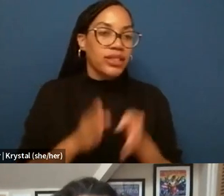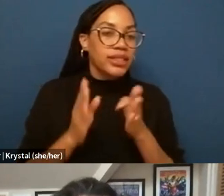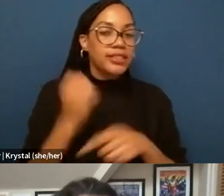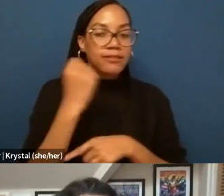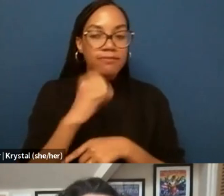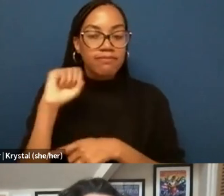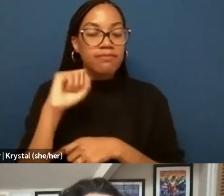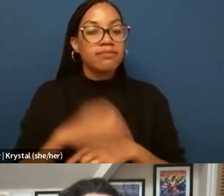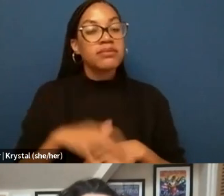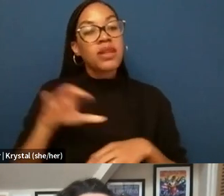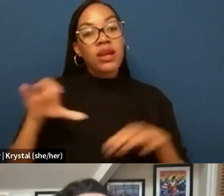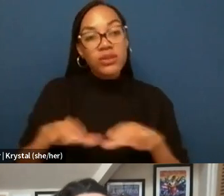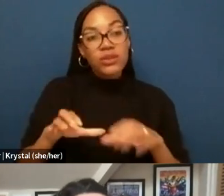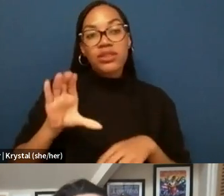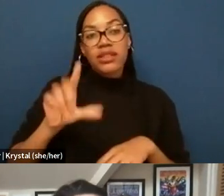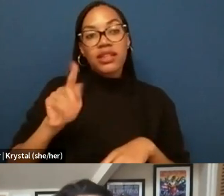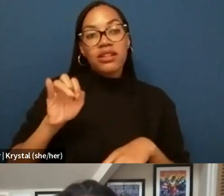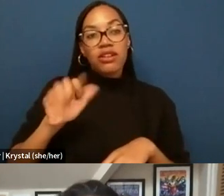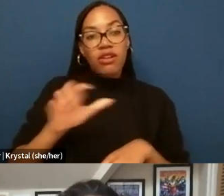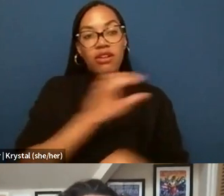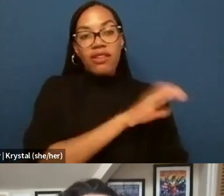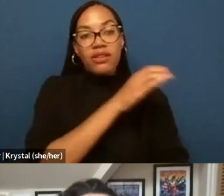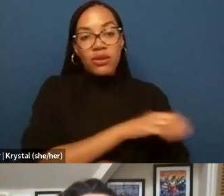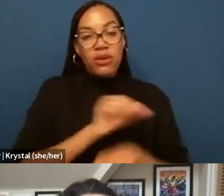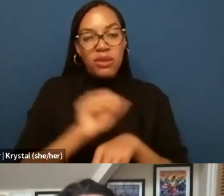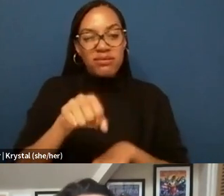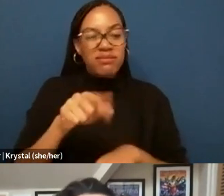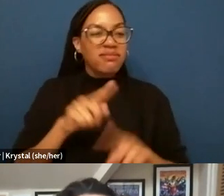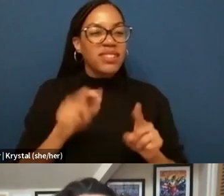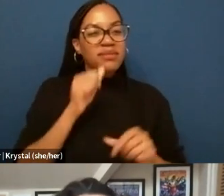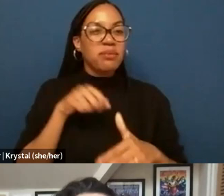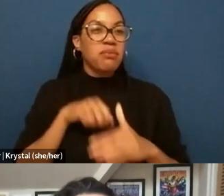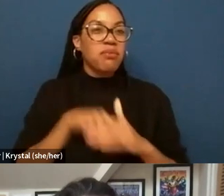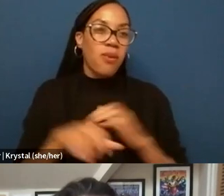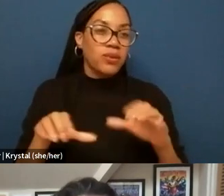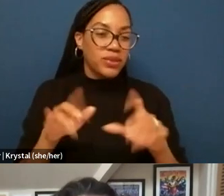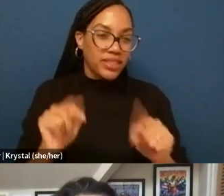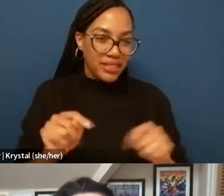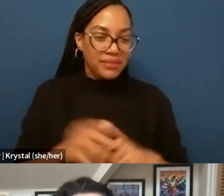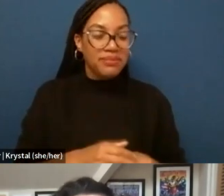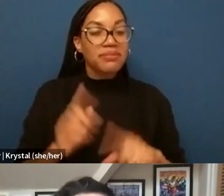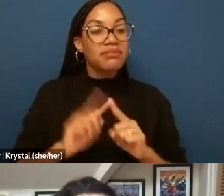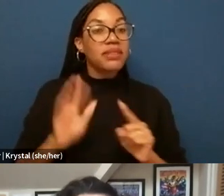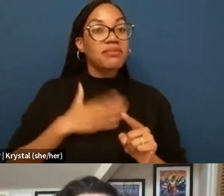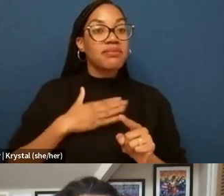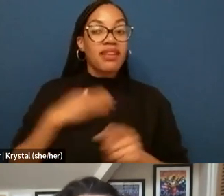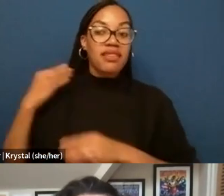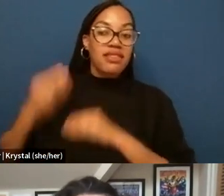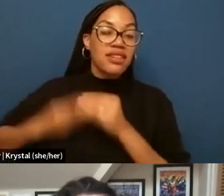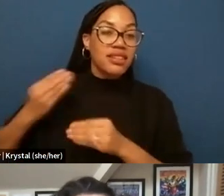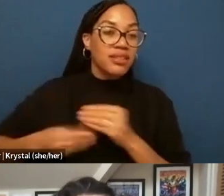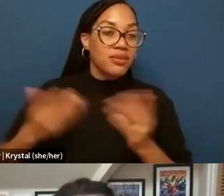born doing. In terms of lineage, I'm just going to say freaky queers is the first thing I want to